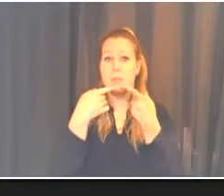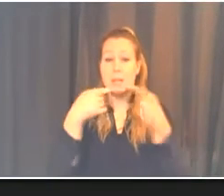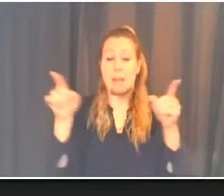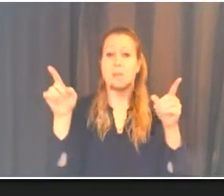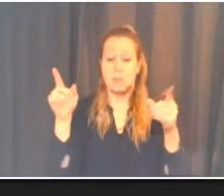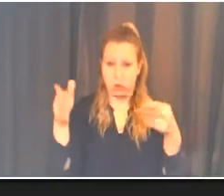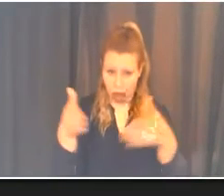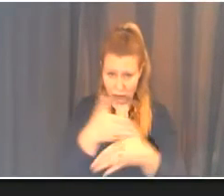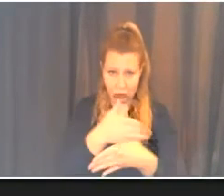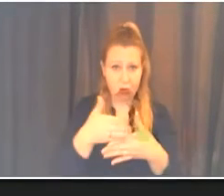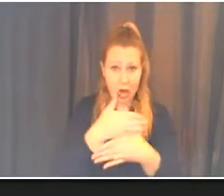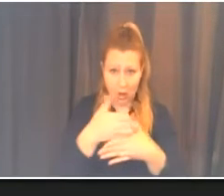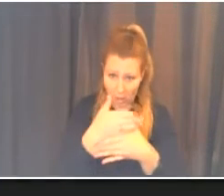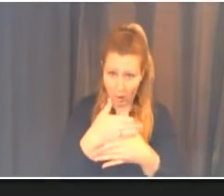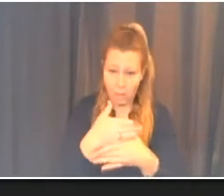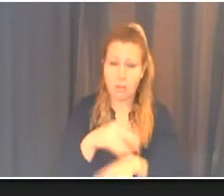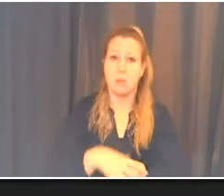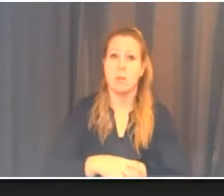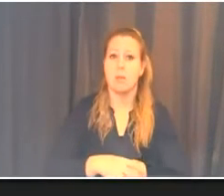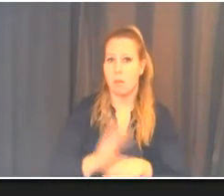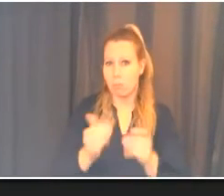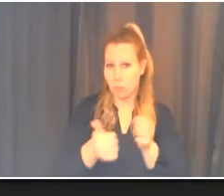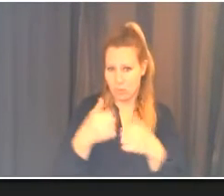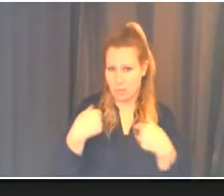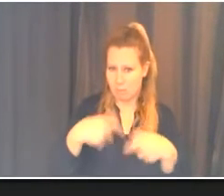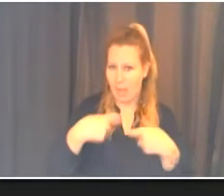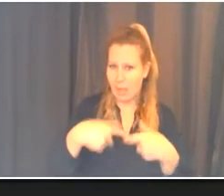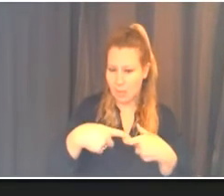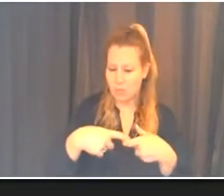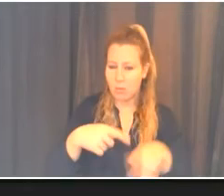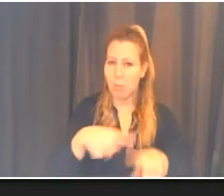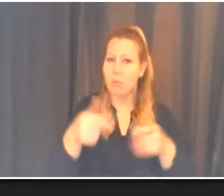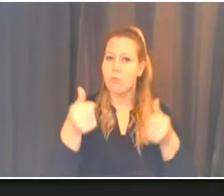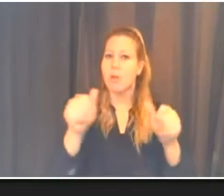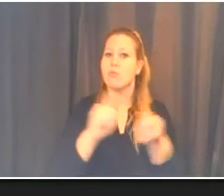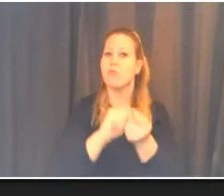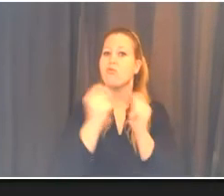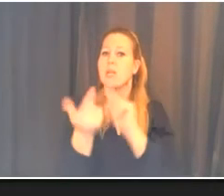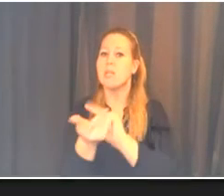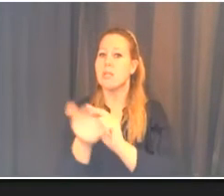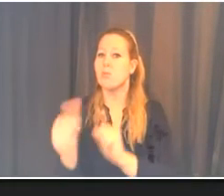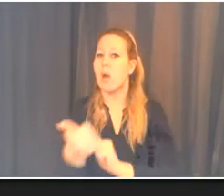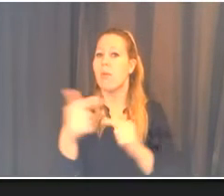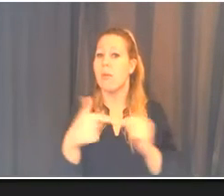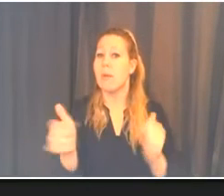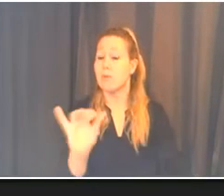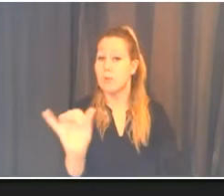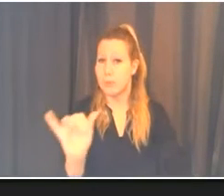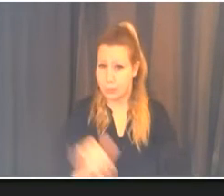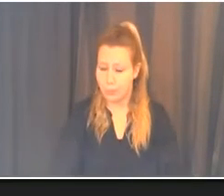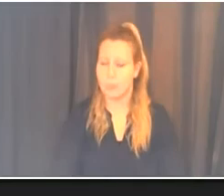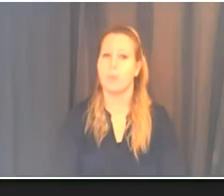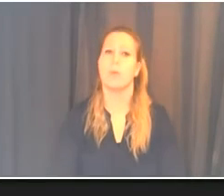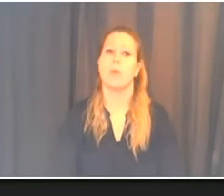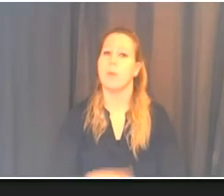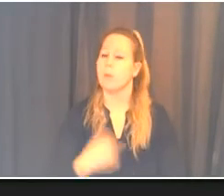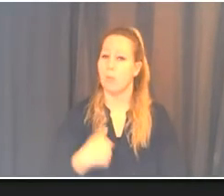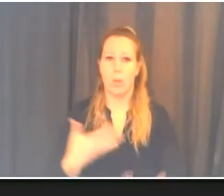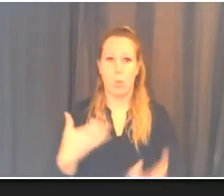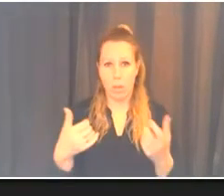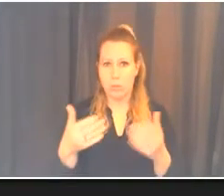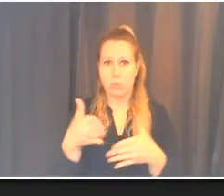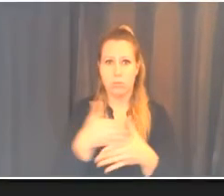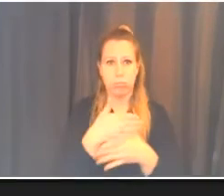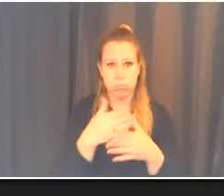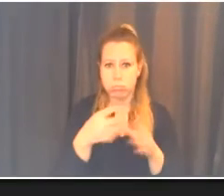hearing is a critical one absolutely but I also think that to make sure that it's effective that it's heard and that it gets to the communities you need it to get